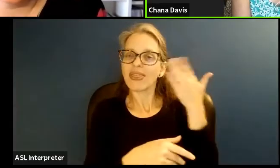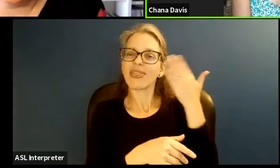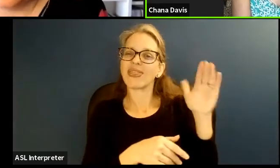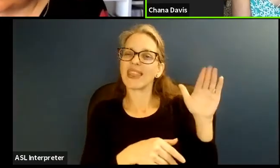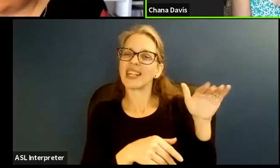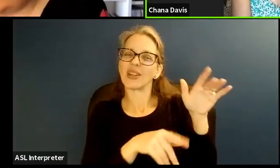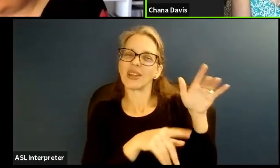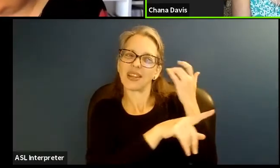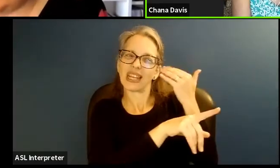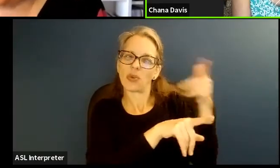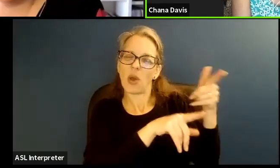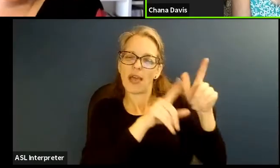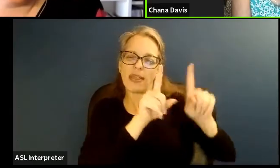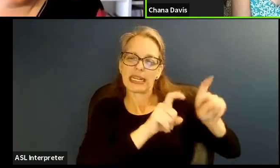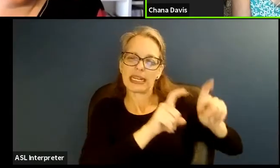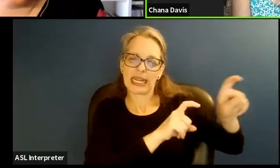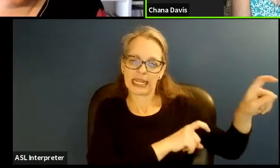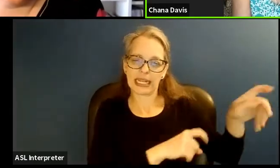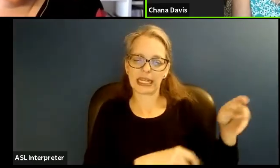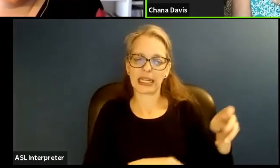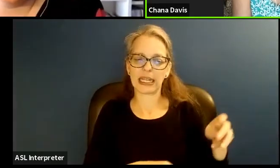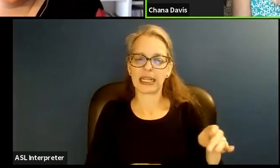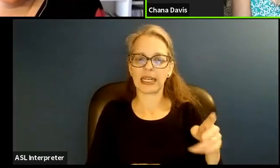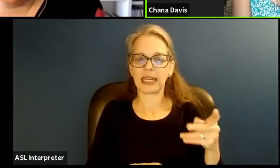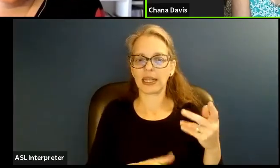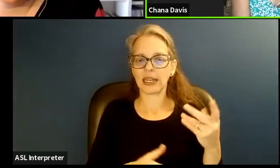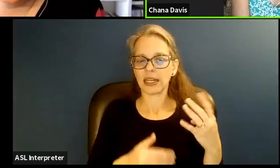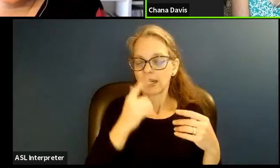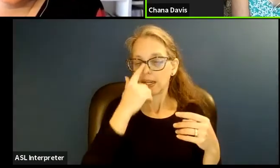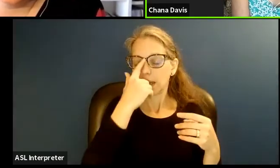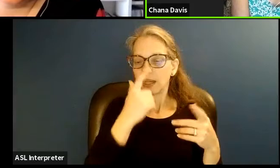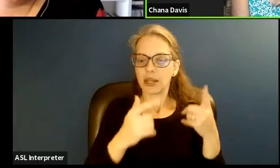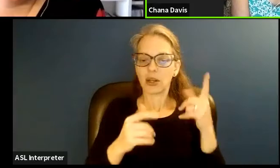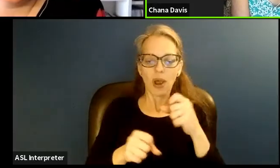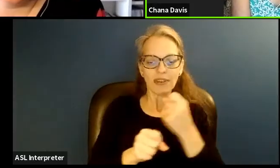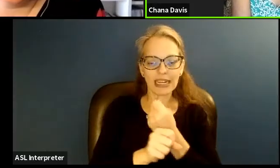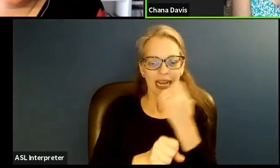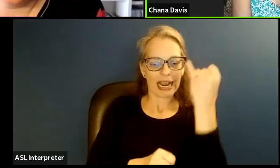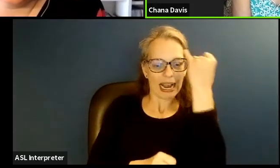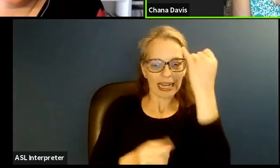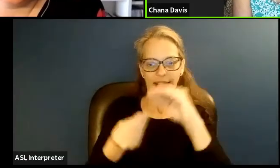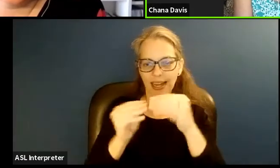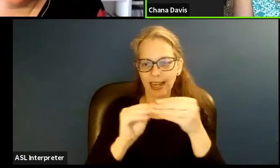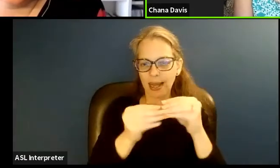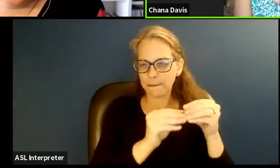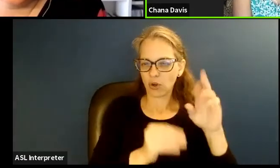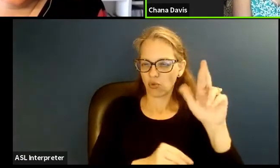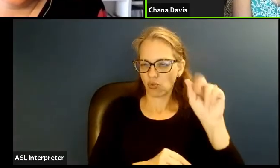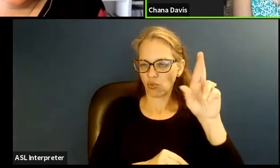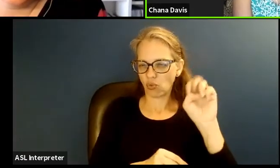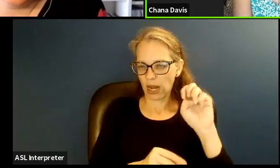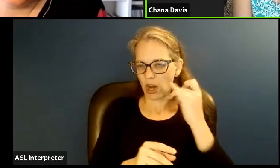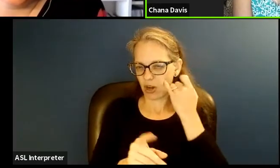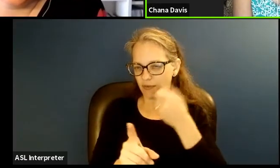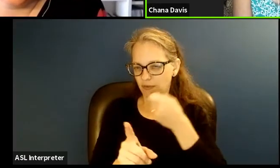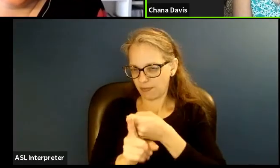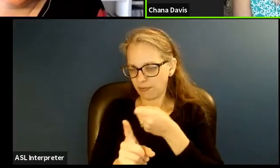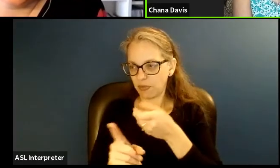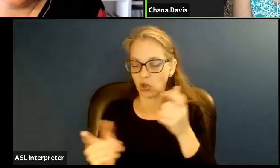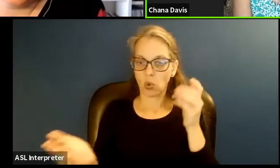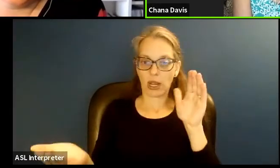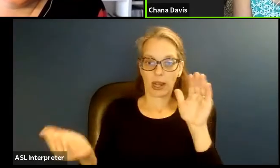1 in 1,000, or if we're talking in the 10,000s or 100,000s, right? We'll get a sense from those trials how rare it is. So you'll be weighing that risk